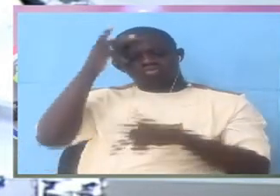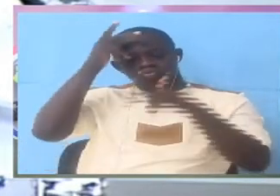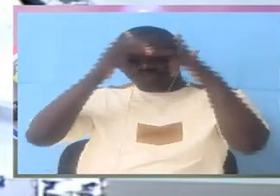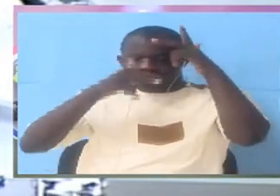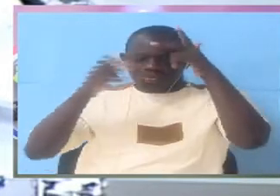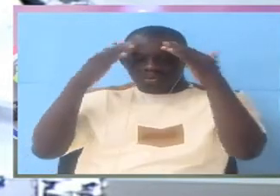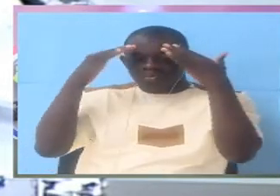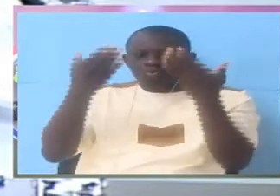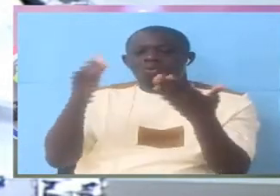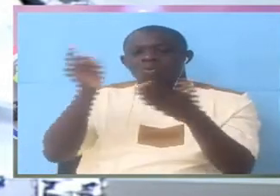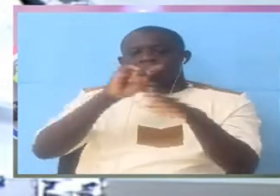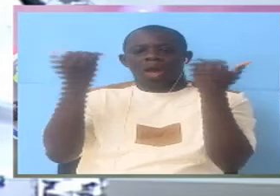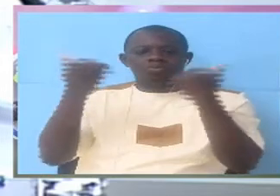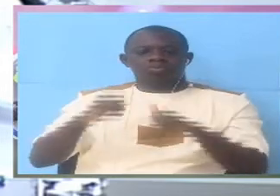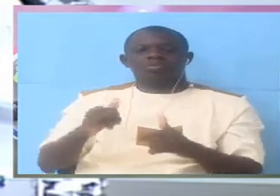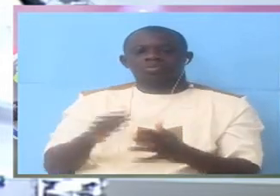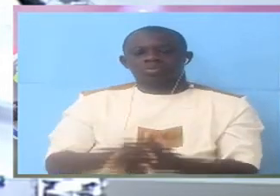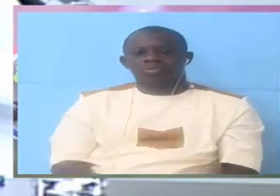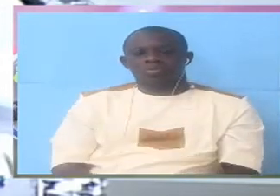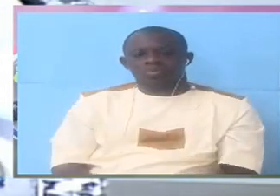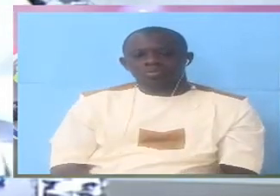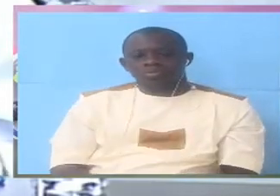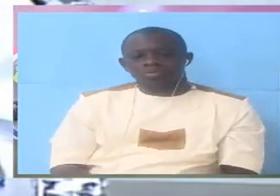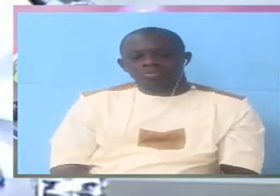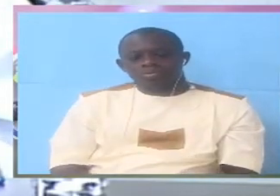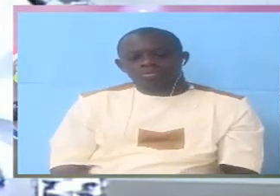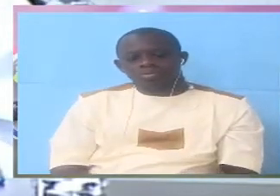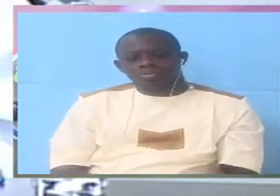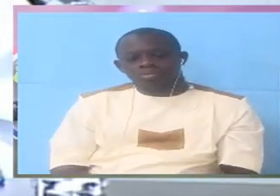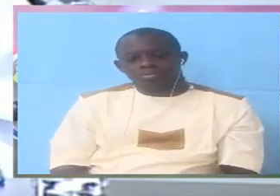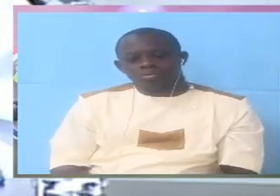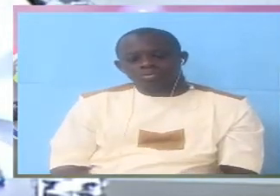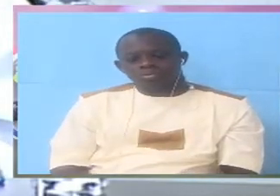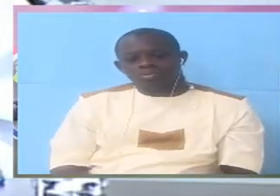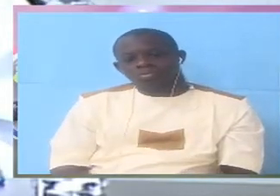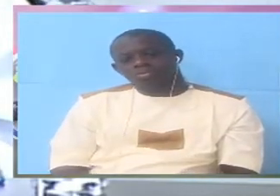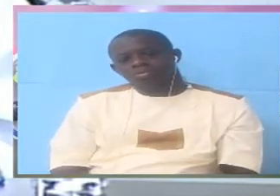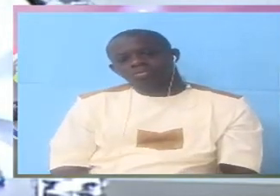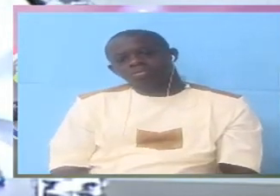That thing sent me to my... Anyway.